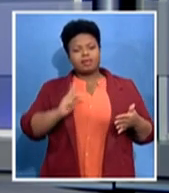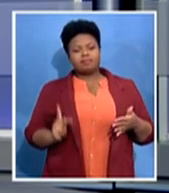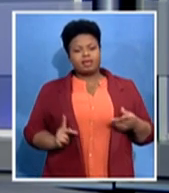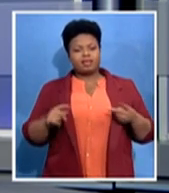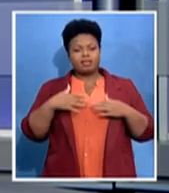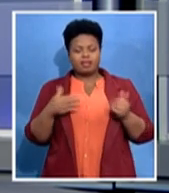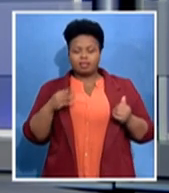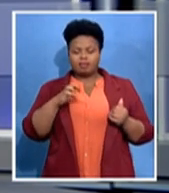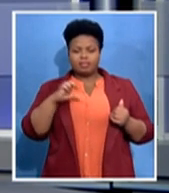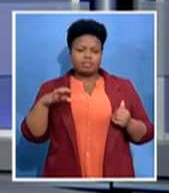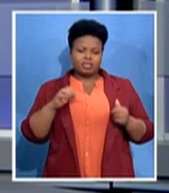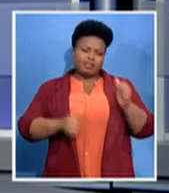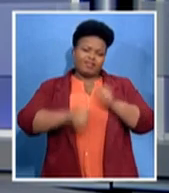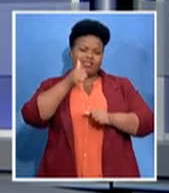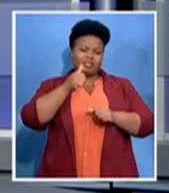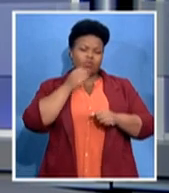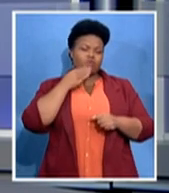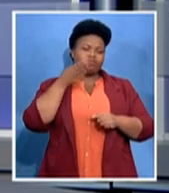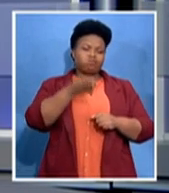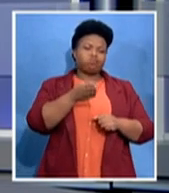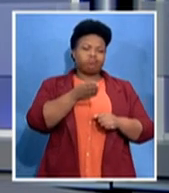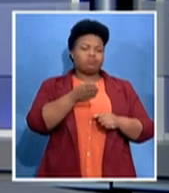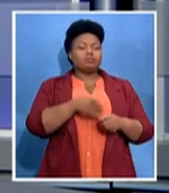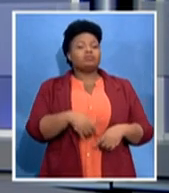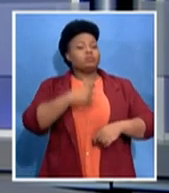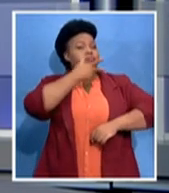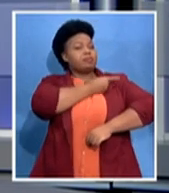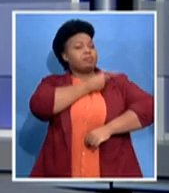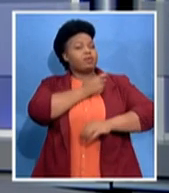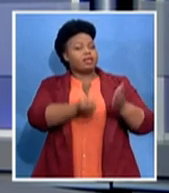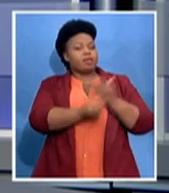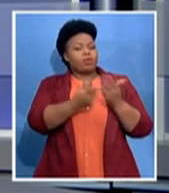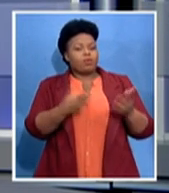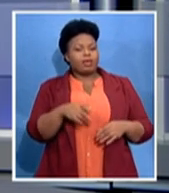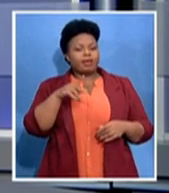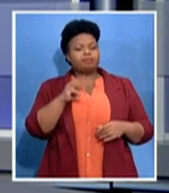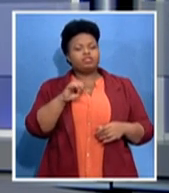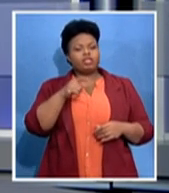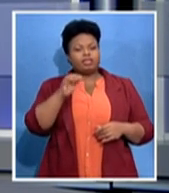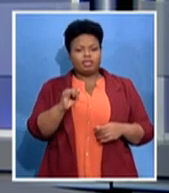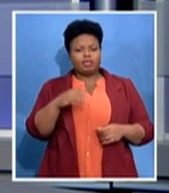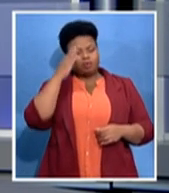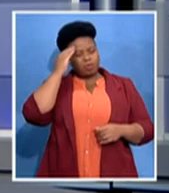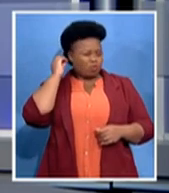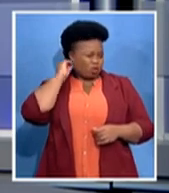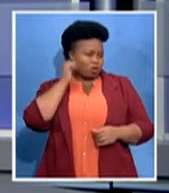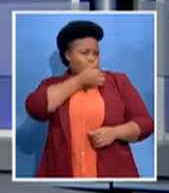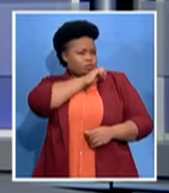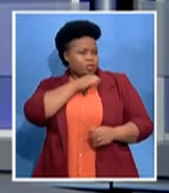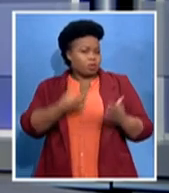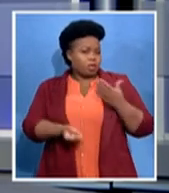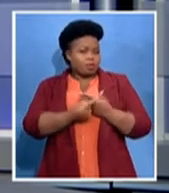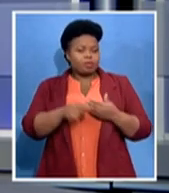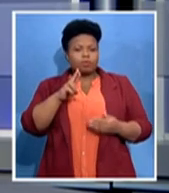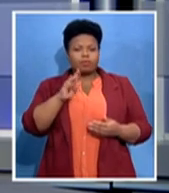rollout process happening at the Prince Mshiyeni Memorial Hospital in Umlazi. It's where we find my colleague Vusi Khumalo. He's live